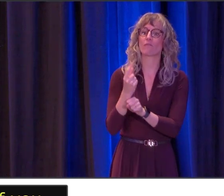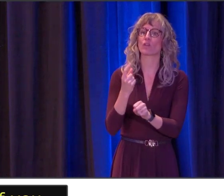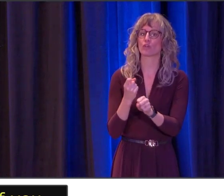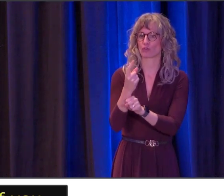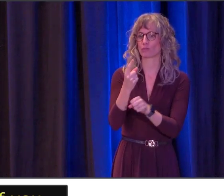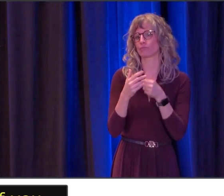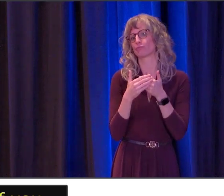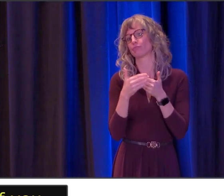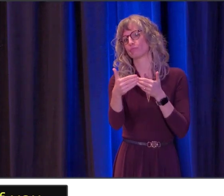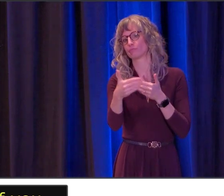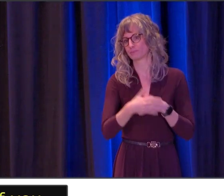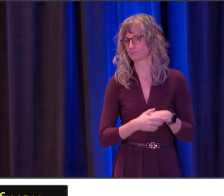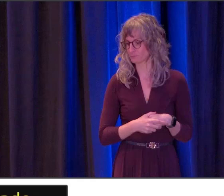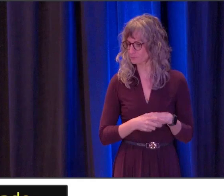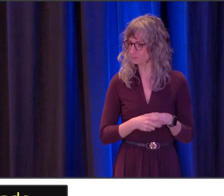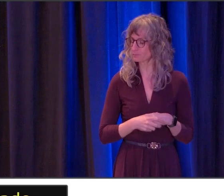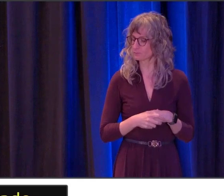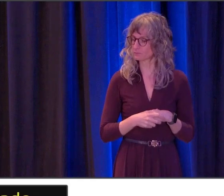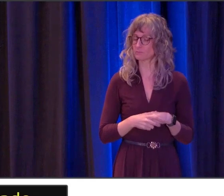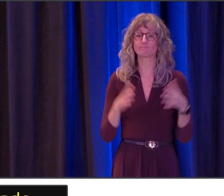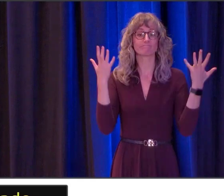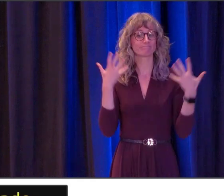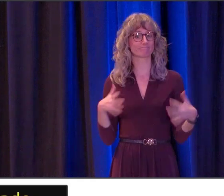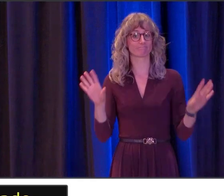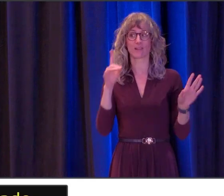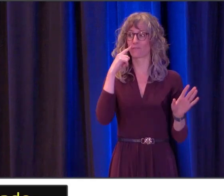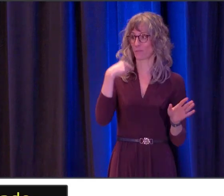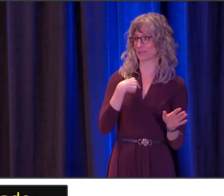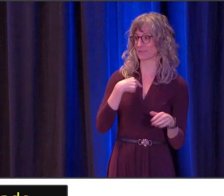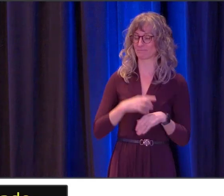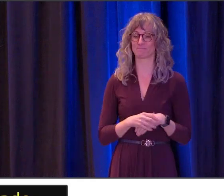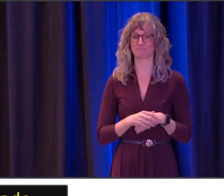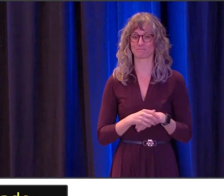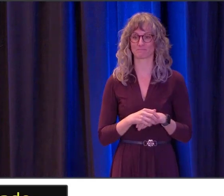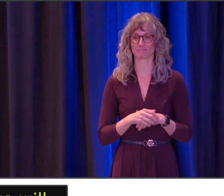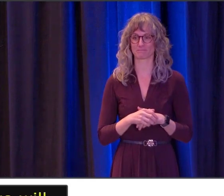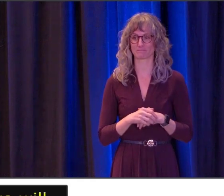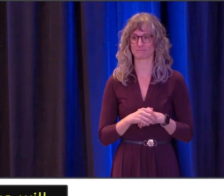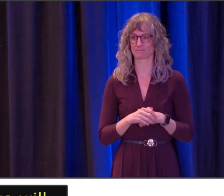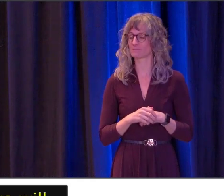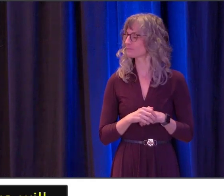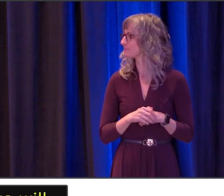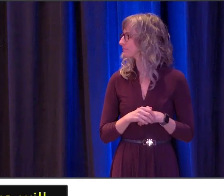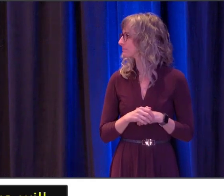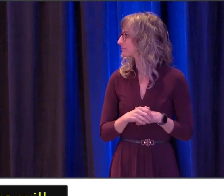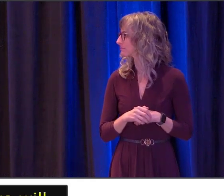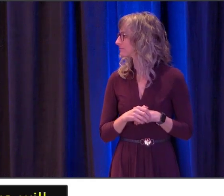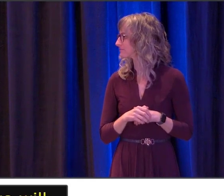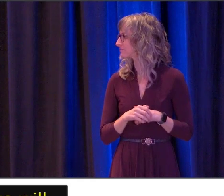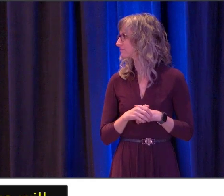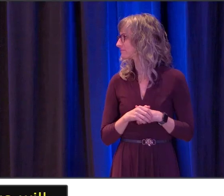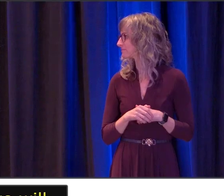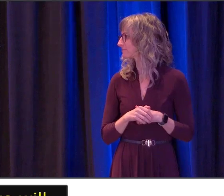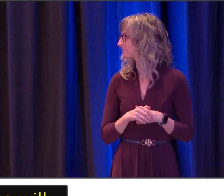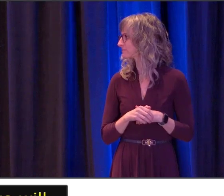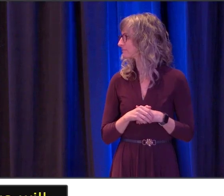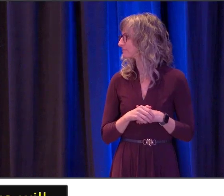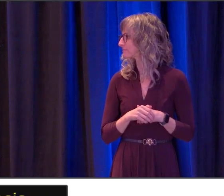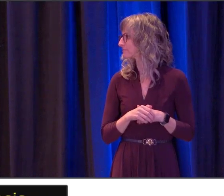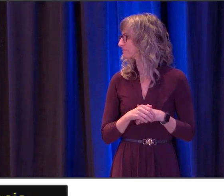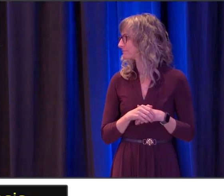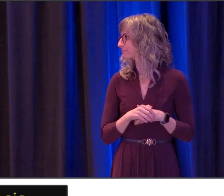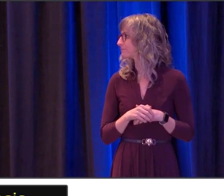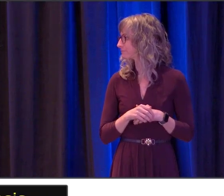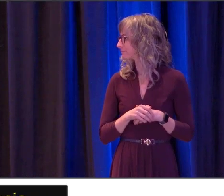basis. And that's all I had at the time. So we are gonna ask